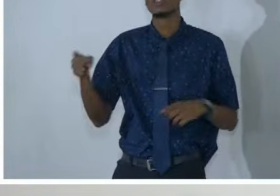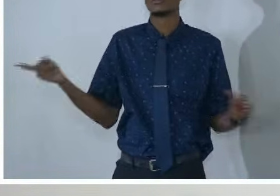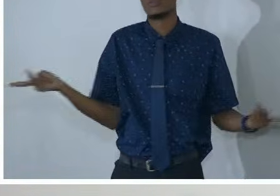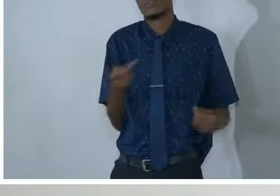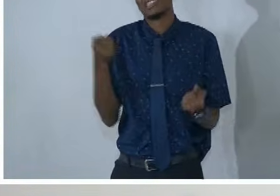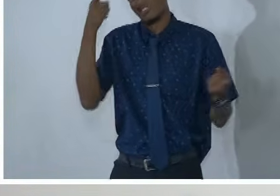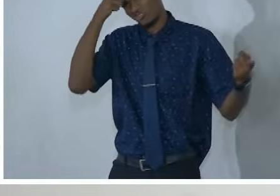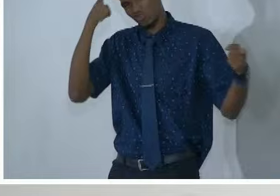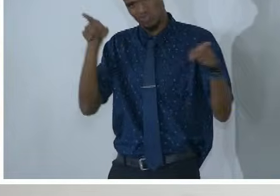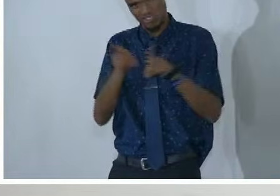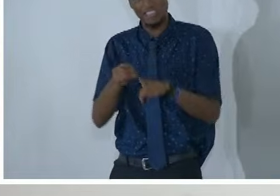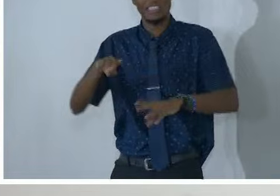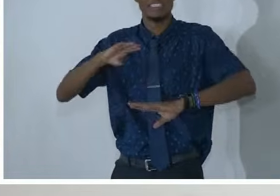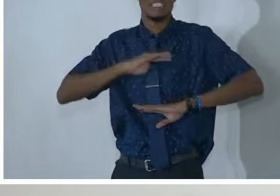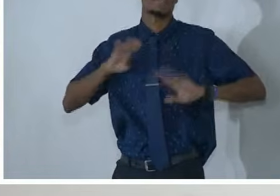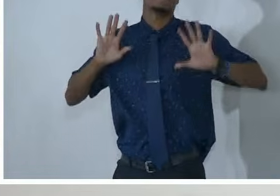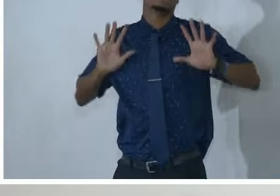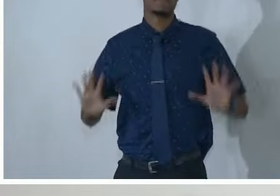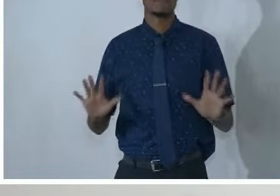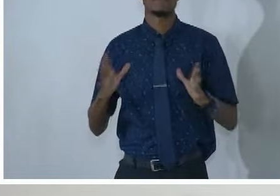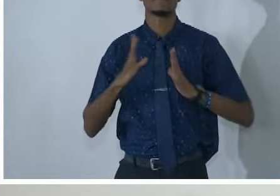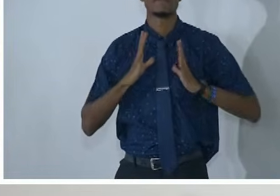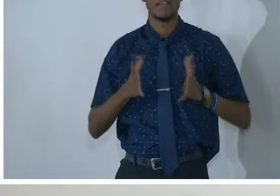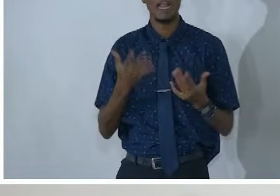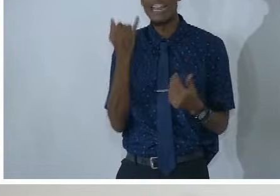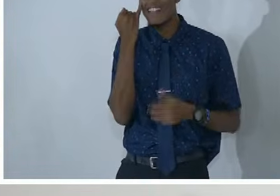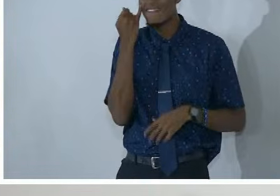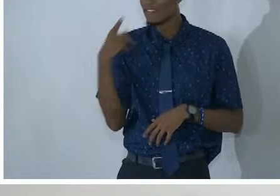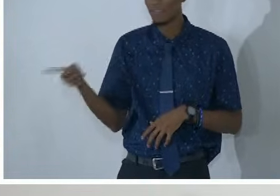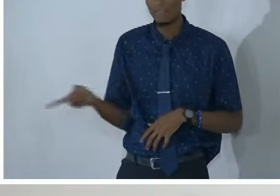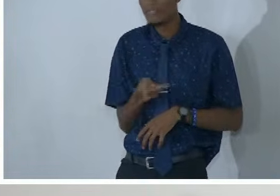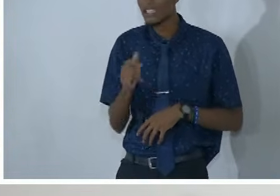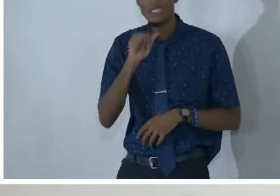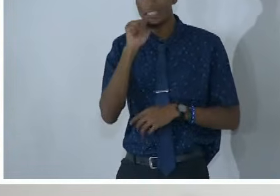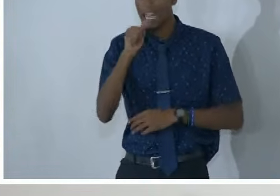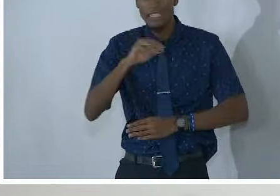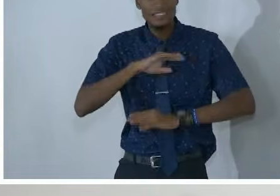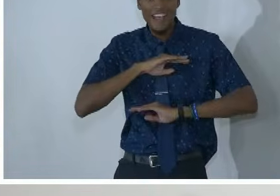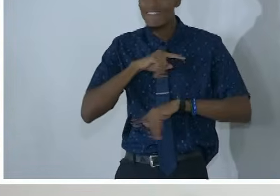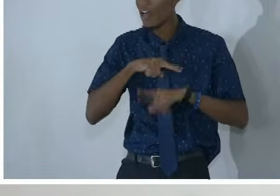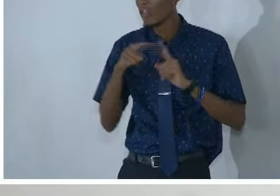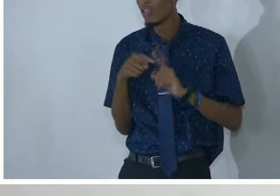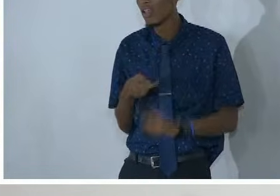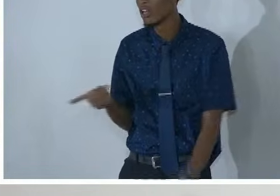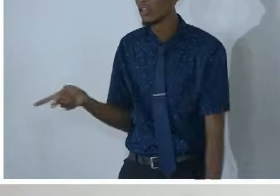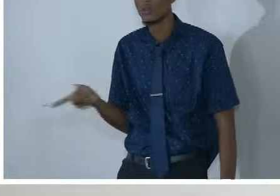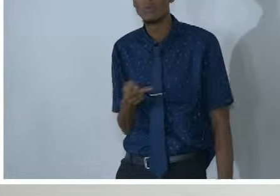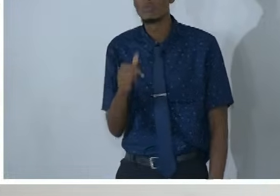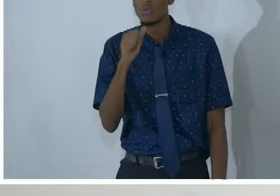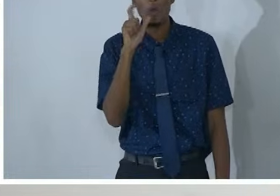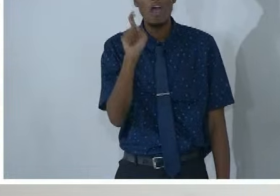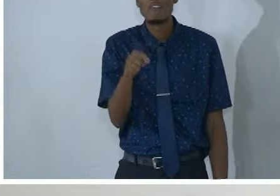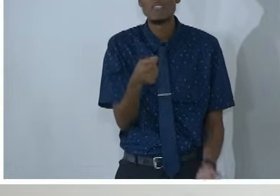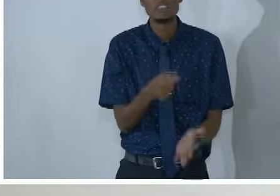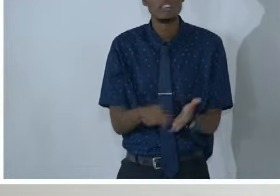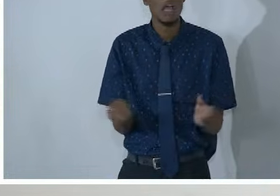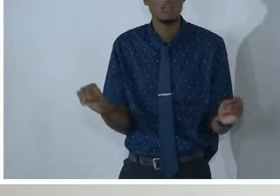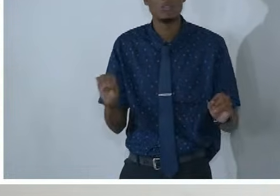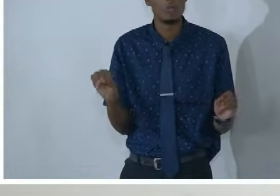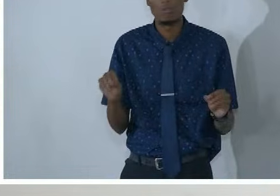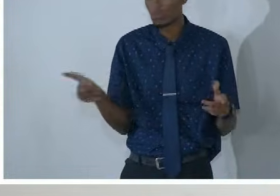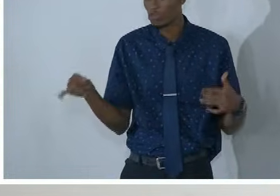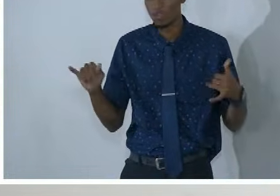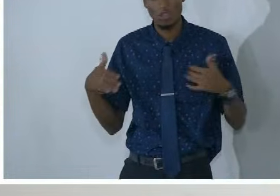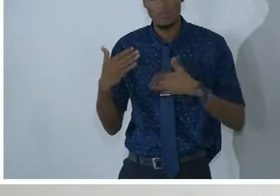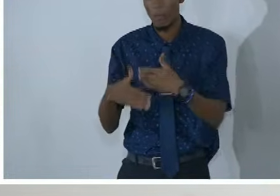both of them. Because if it is not satisfactory to both of them, then they don't have to sign anything. You move on.